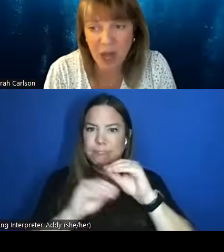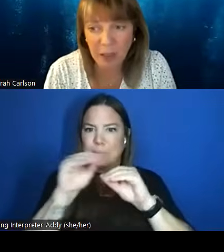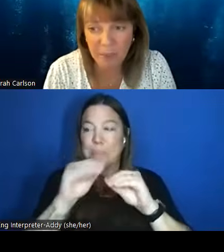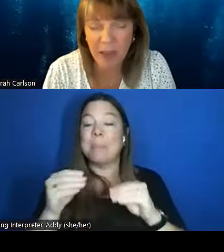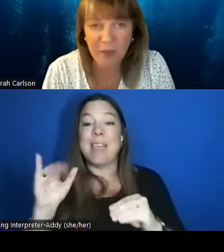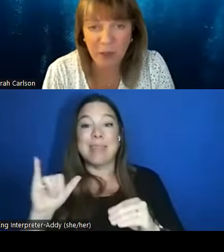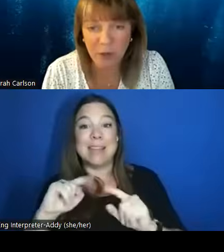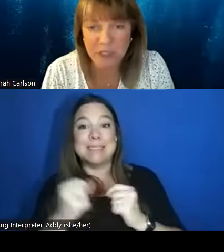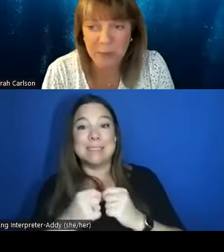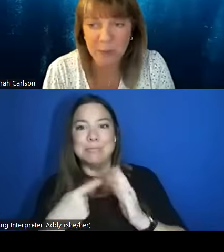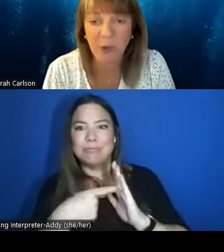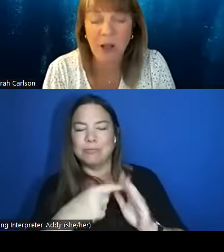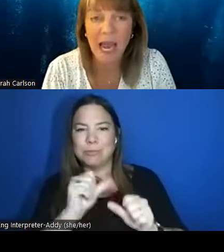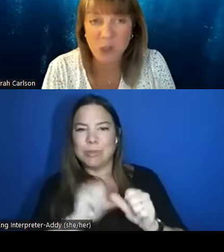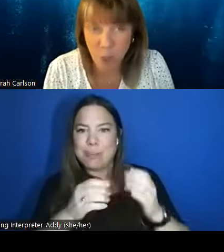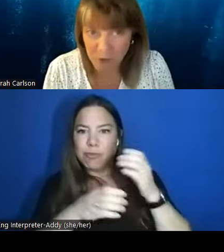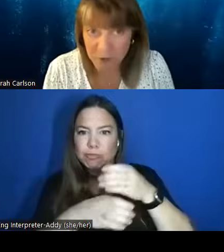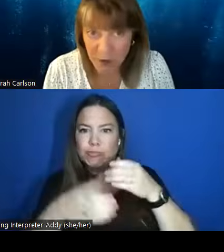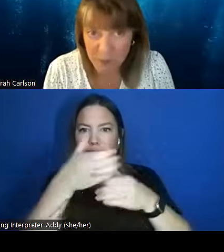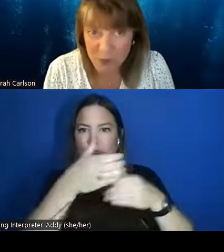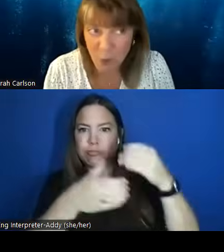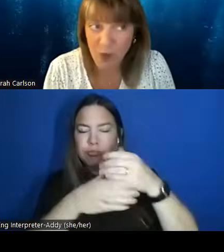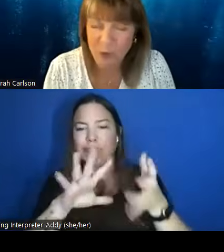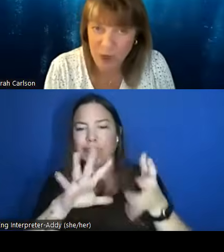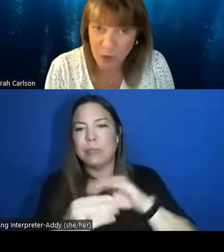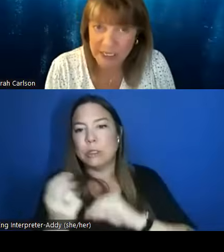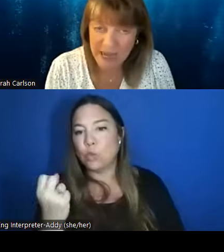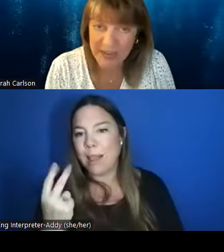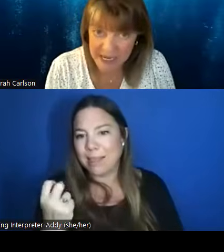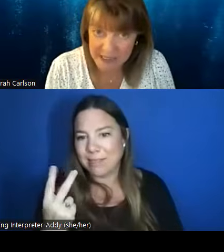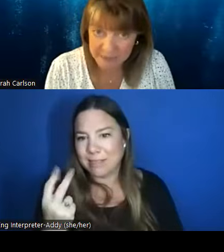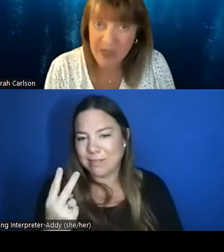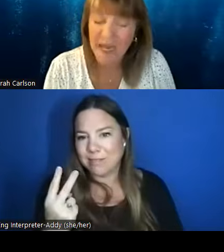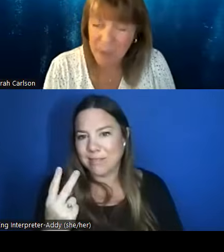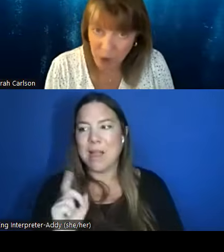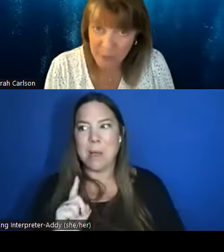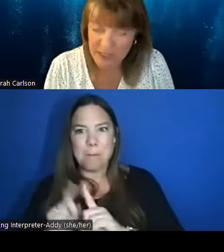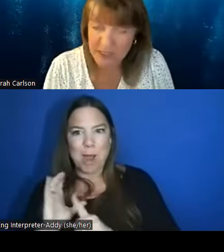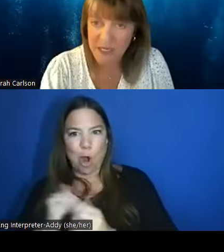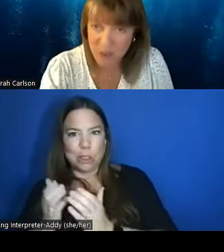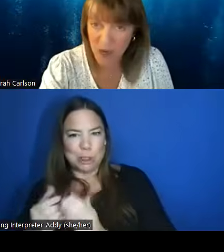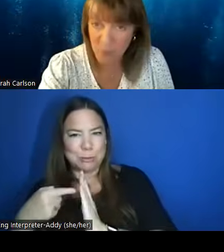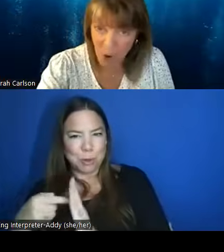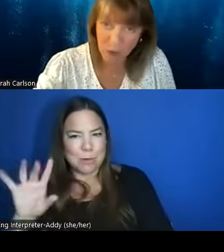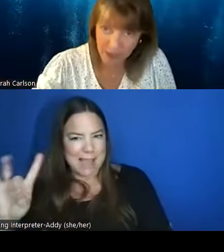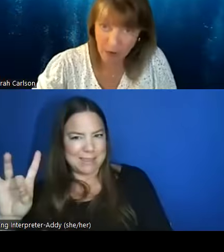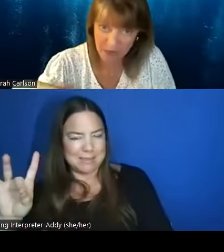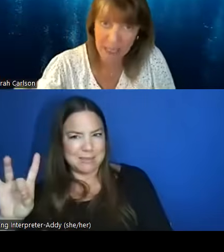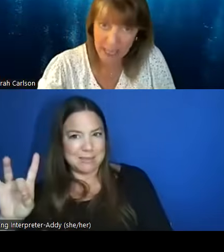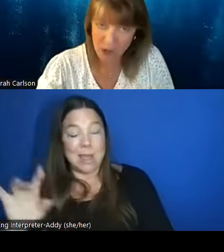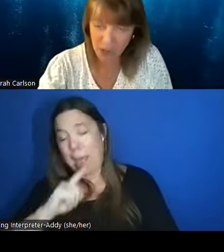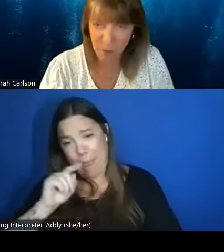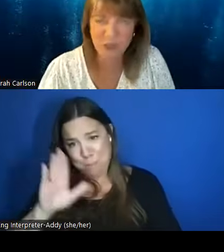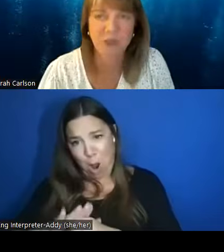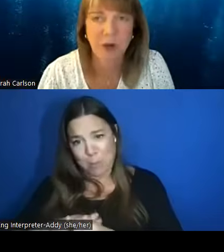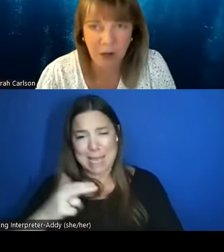each column on the Claros temple had 12 drums, whereas we only have 8. And I promise, I swam all around the